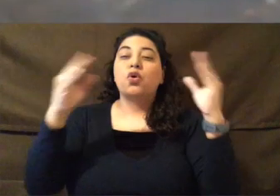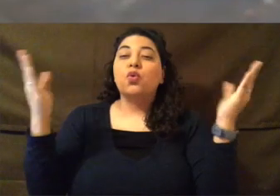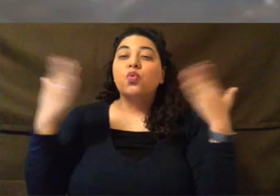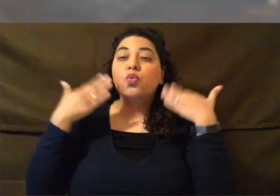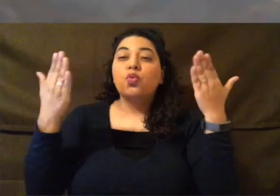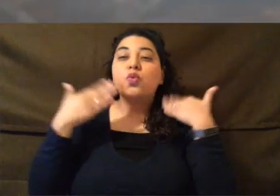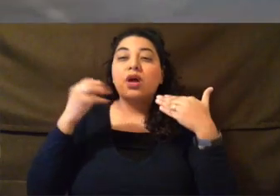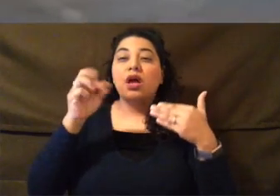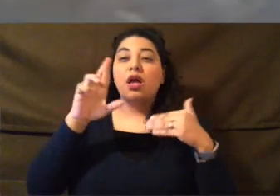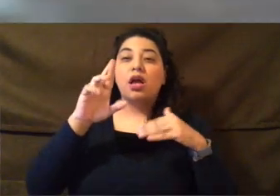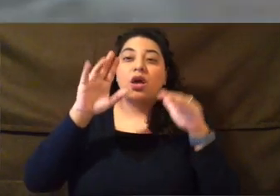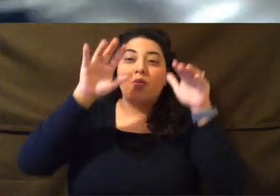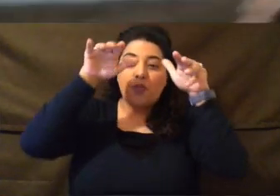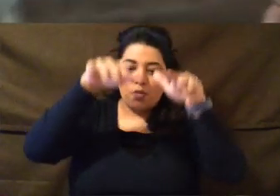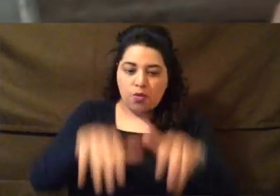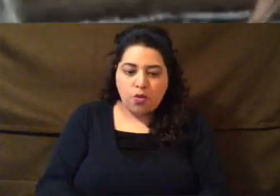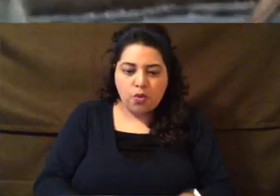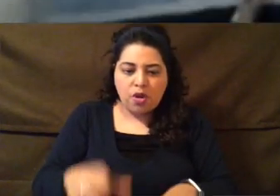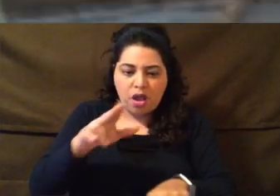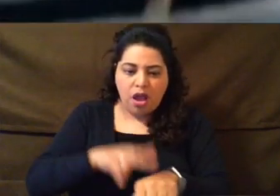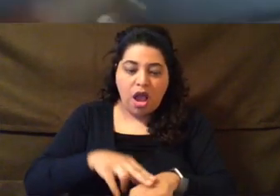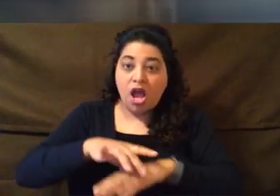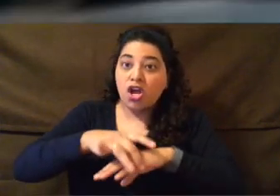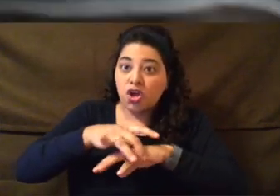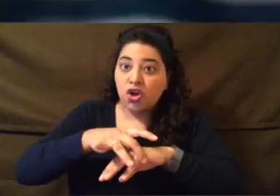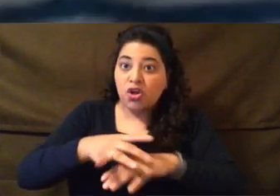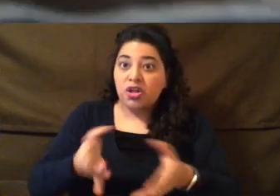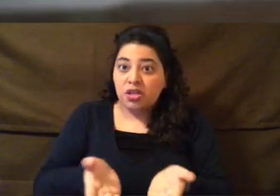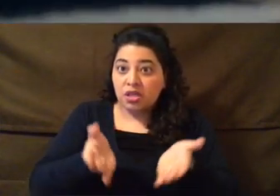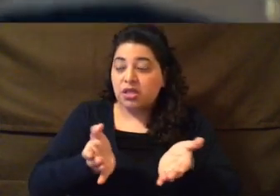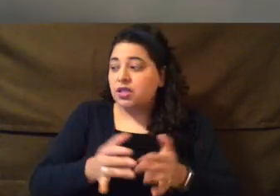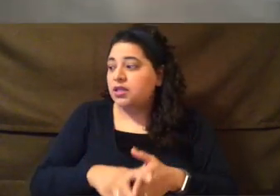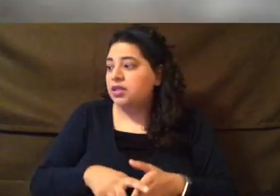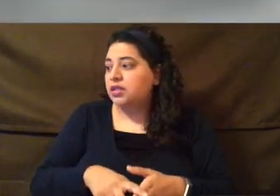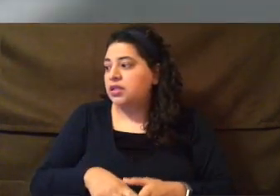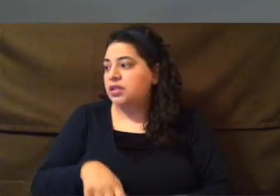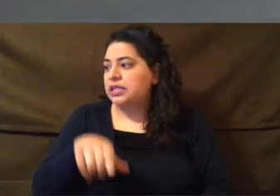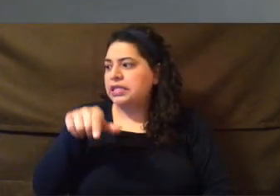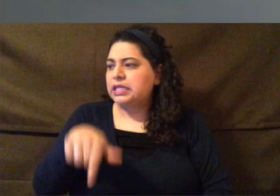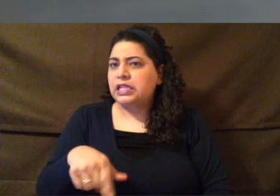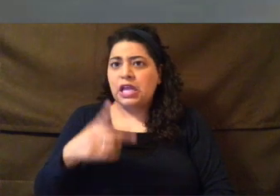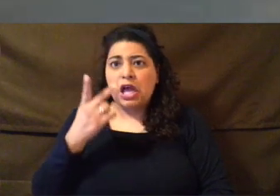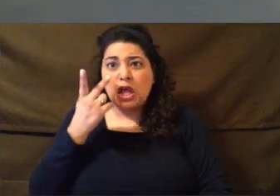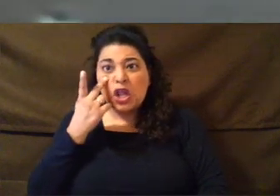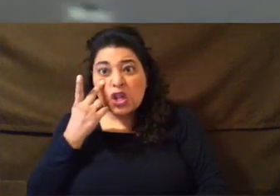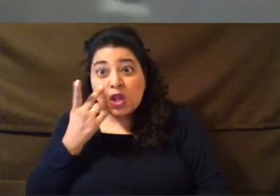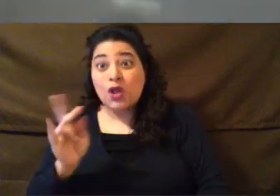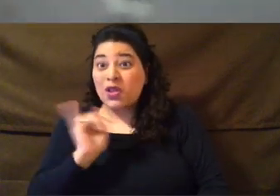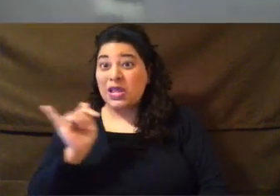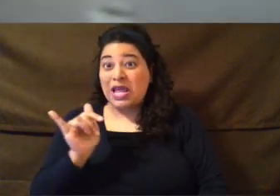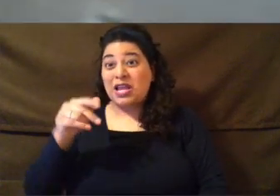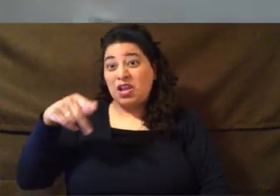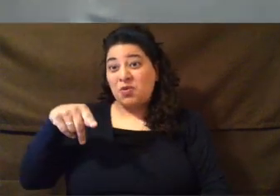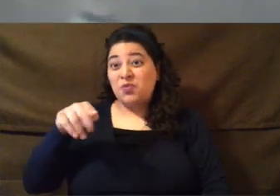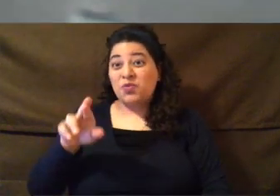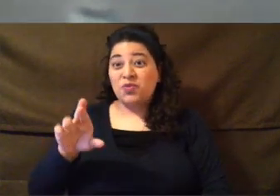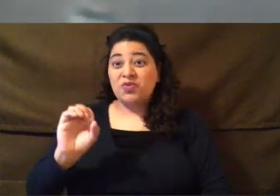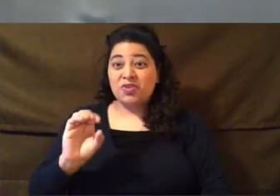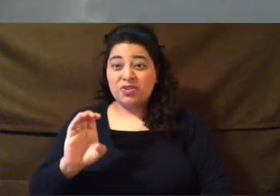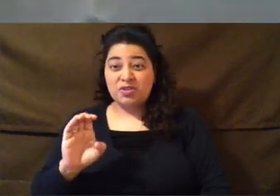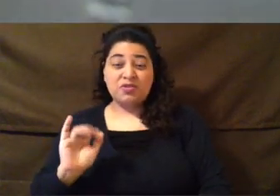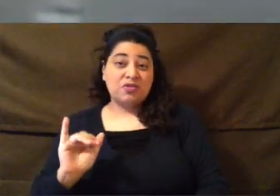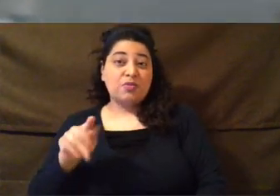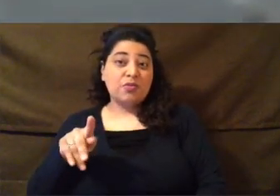creating precipitation on land. Now, this looks like